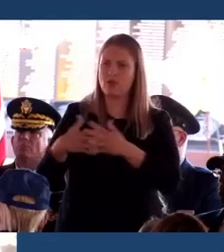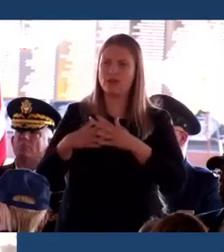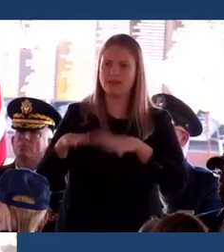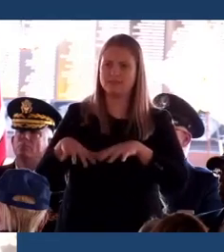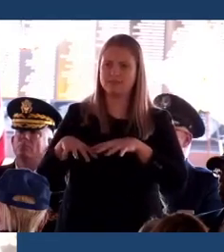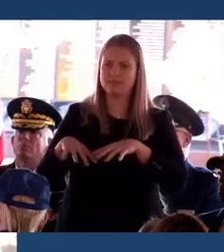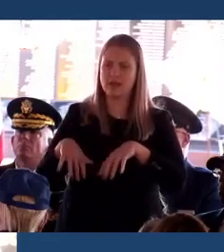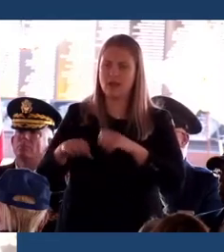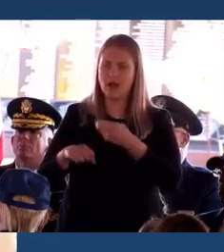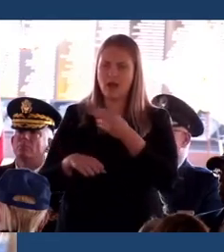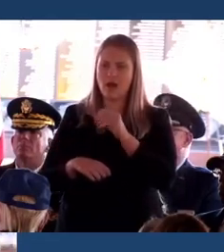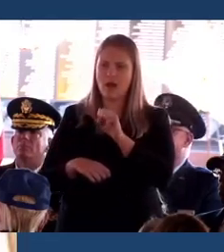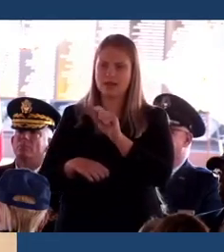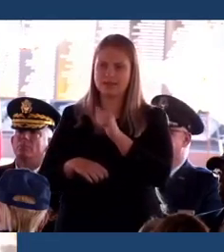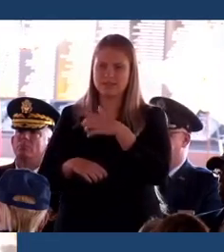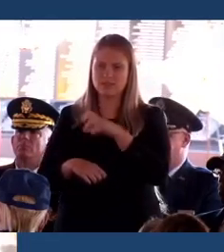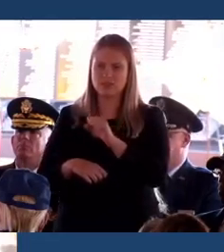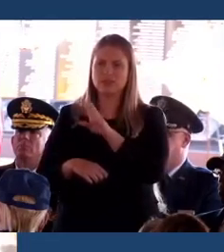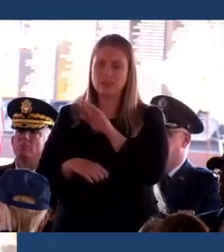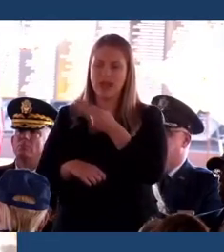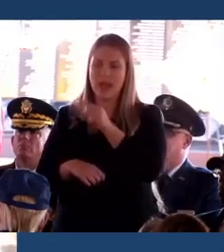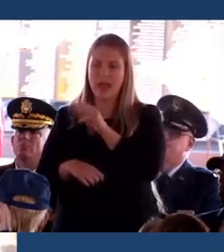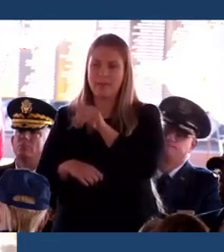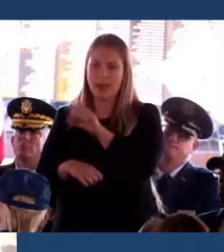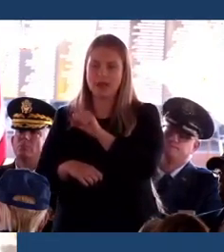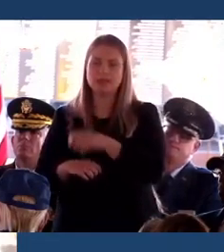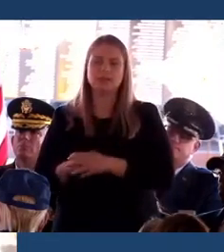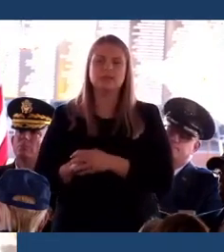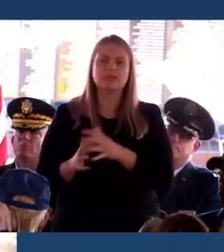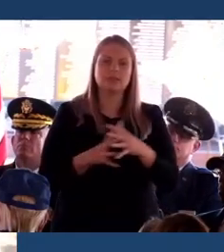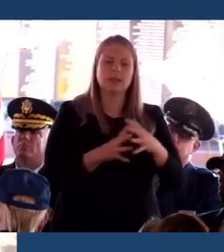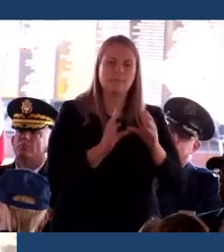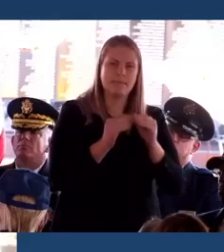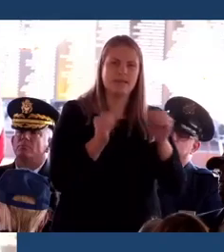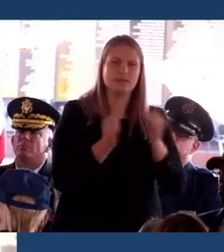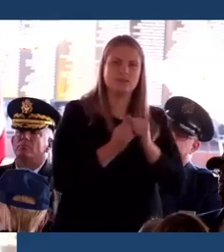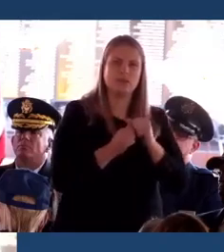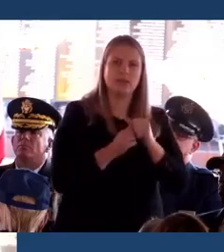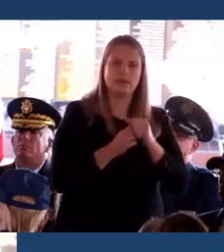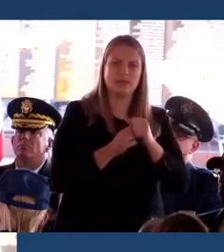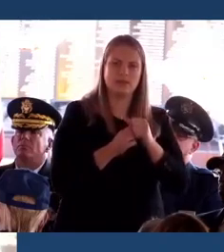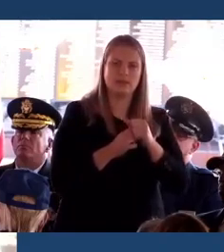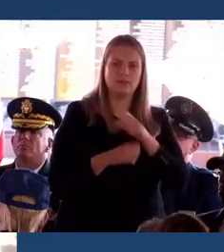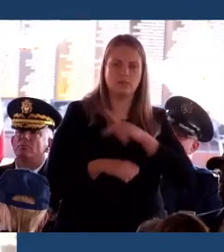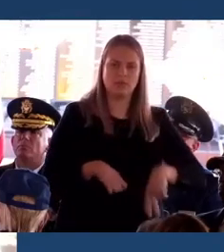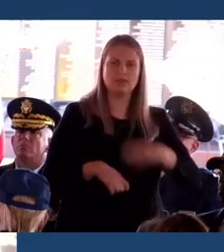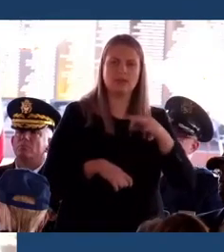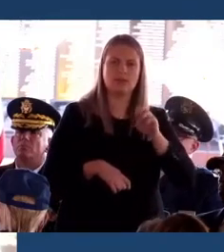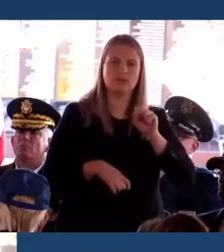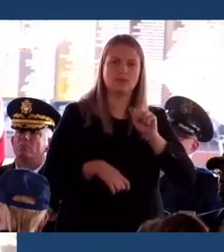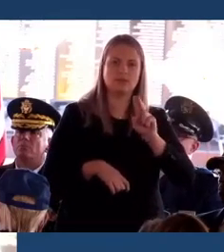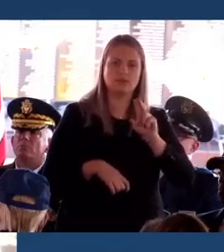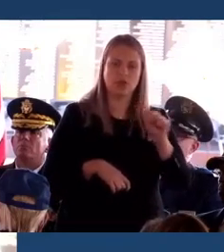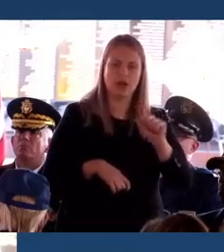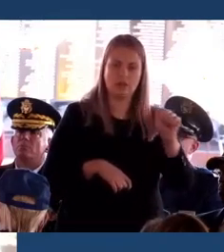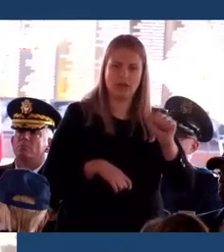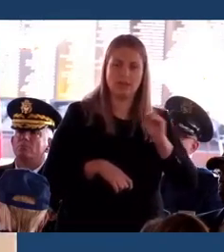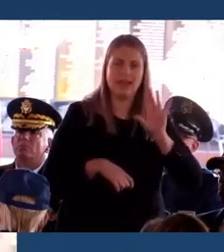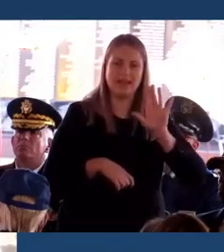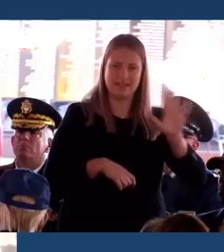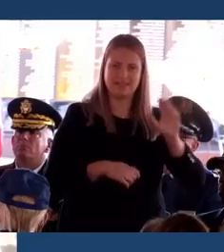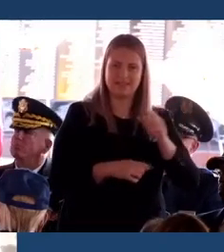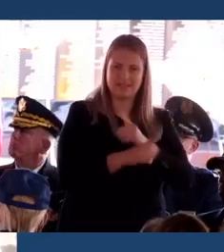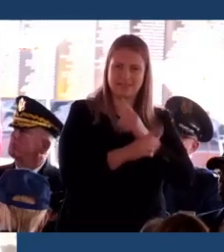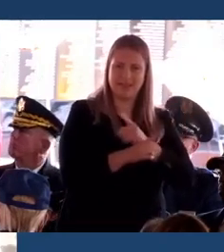hostages held by Hamas, our meetings with the Crown Prince of Saudi Arabia and his Minister of Defense, our meetings